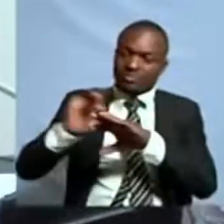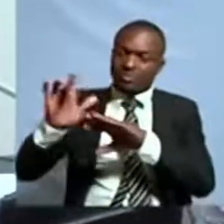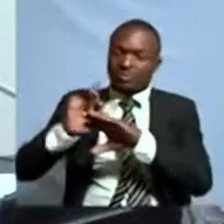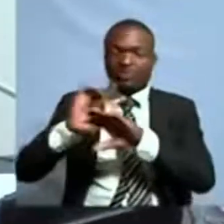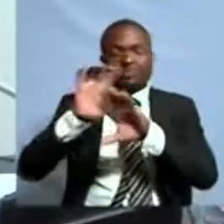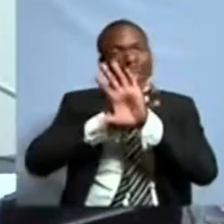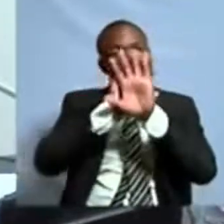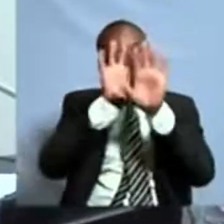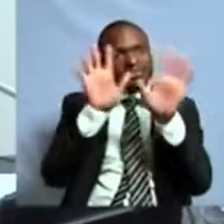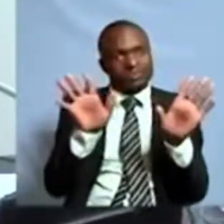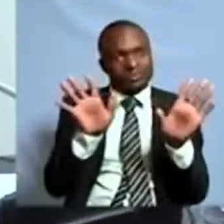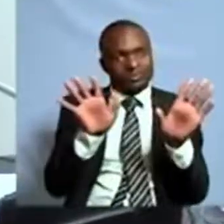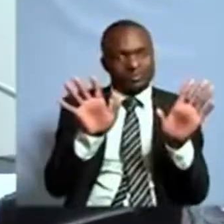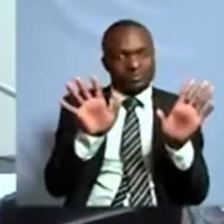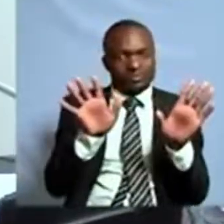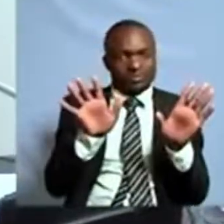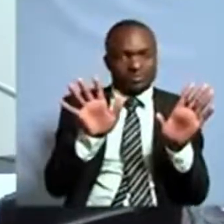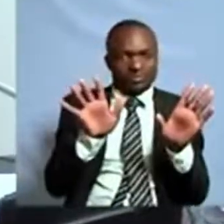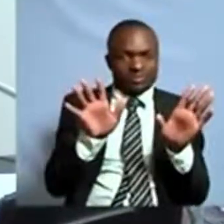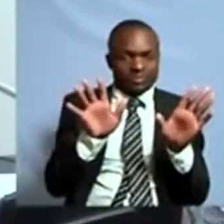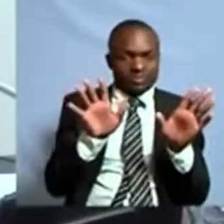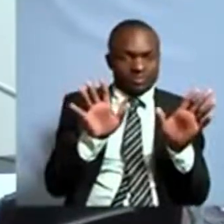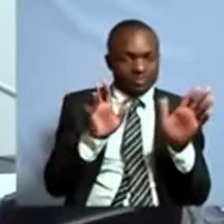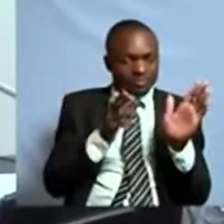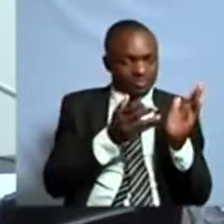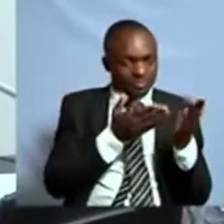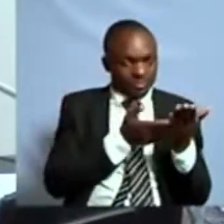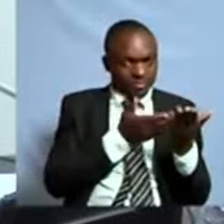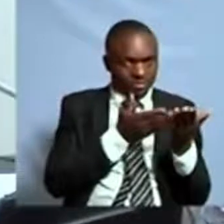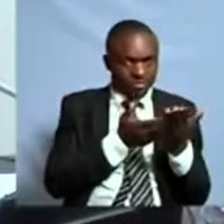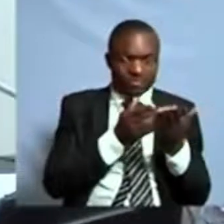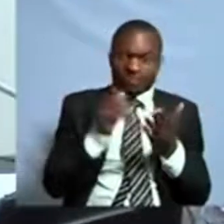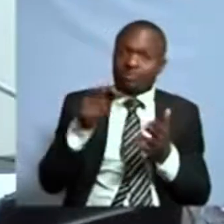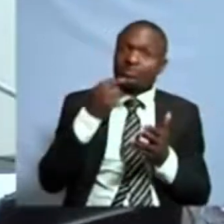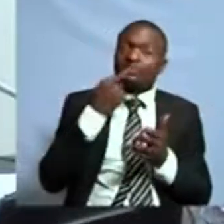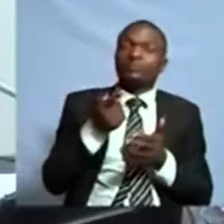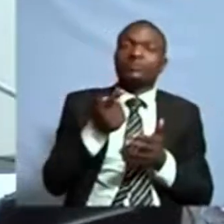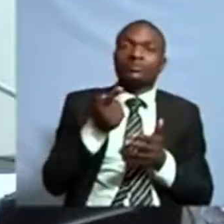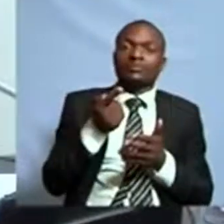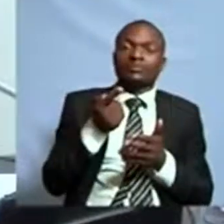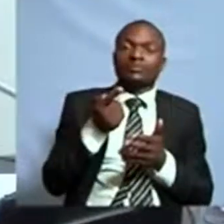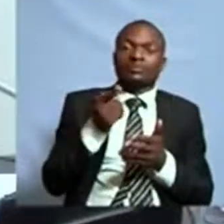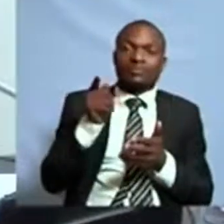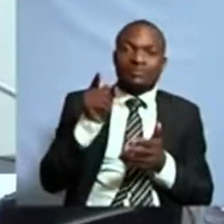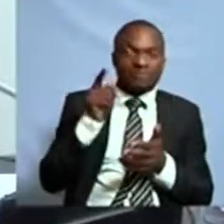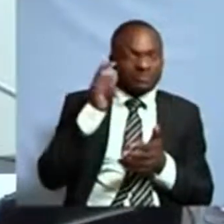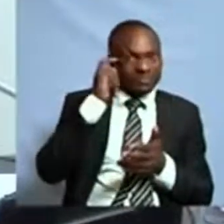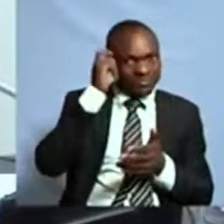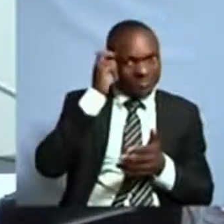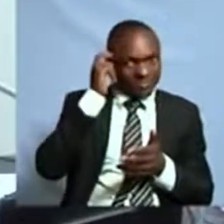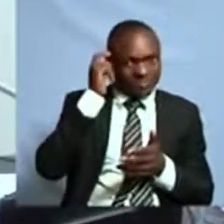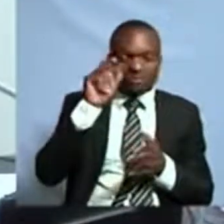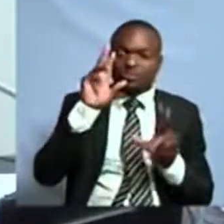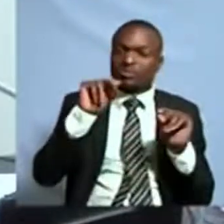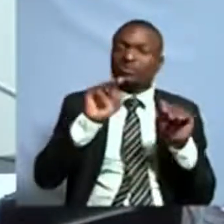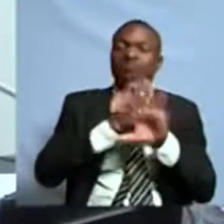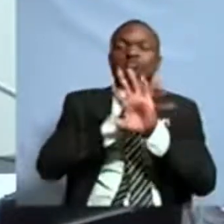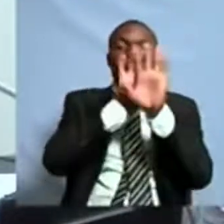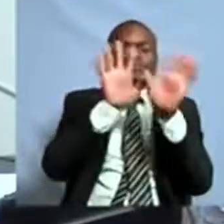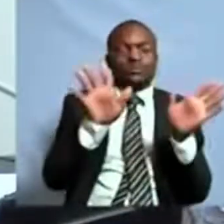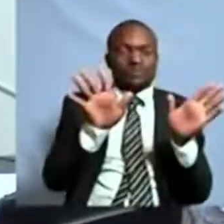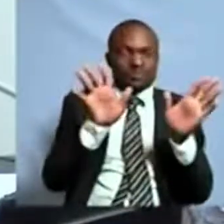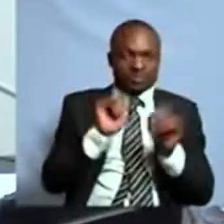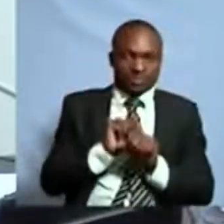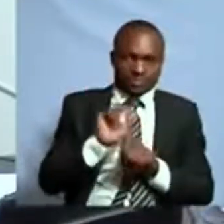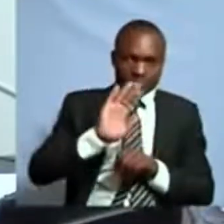in the text, and she establishes where she thinks there's literally no clarity. In